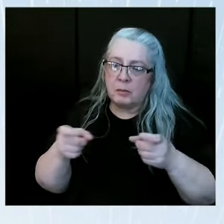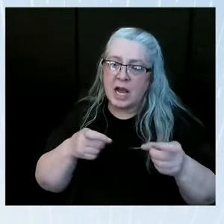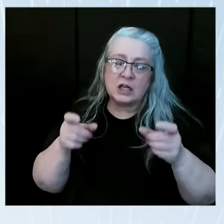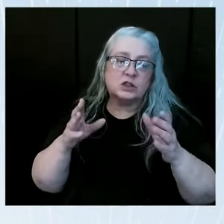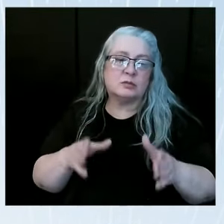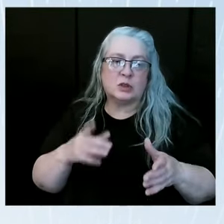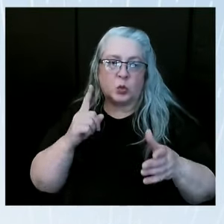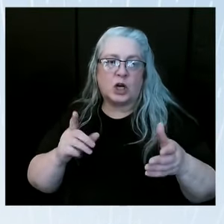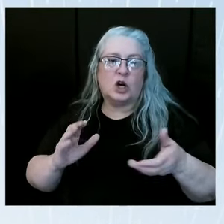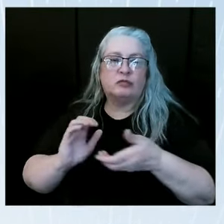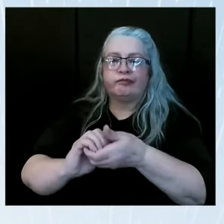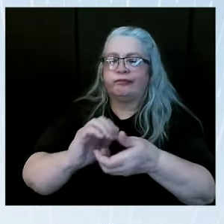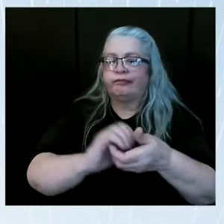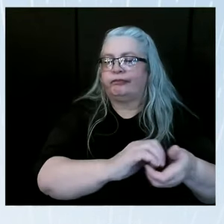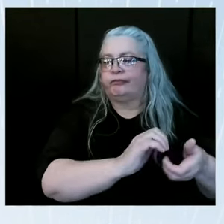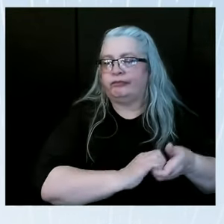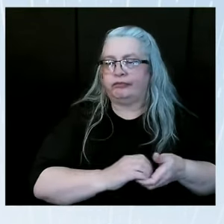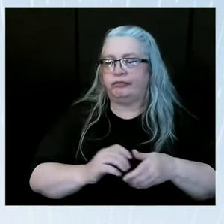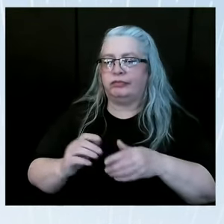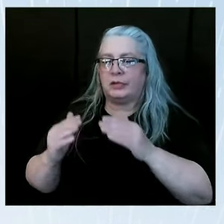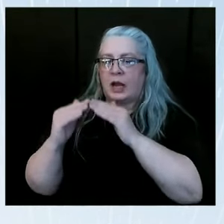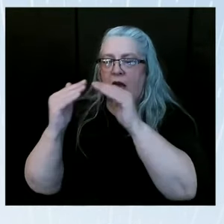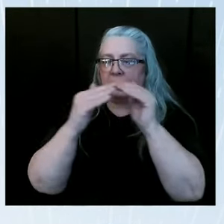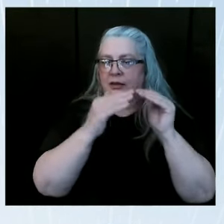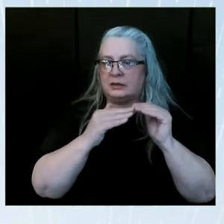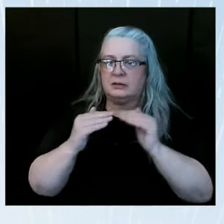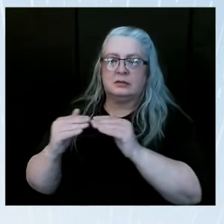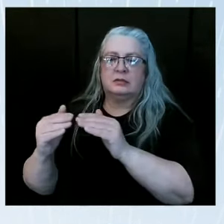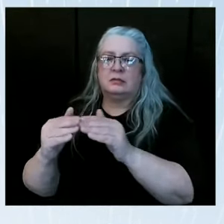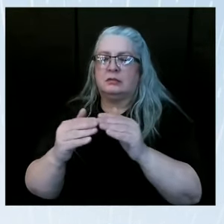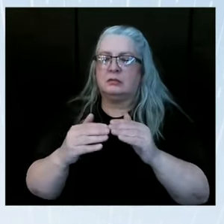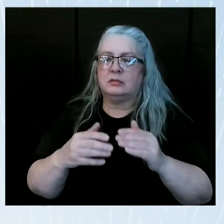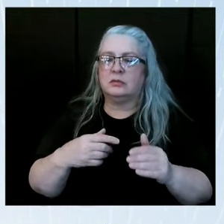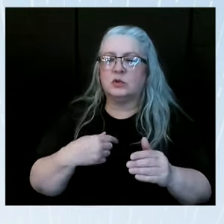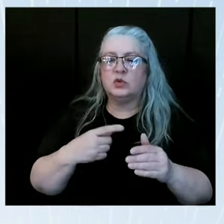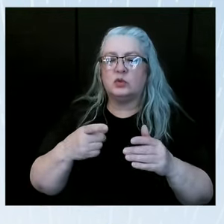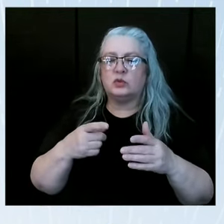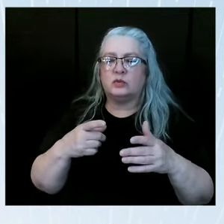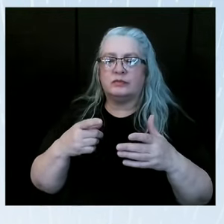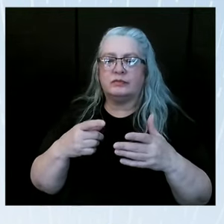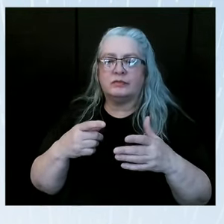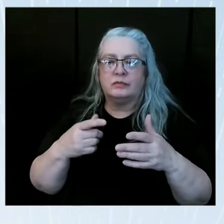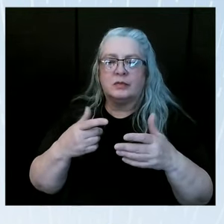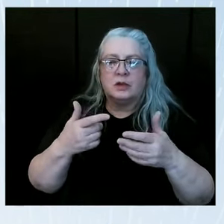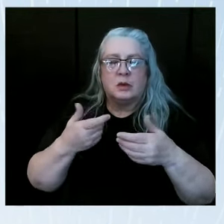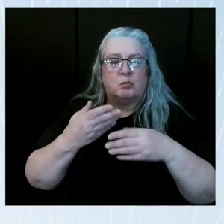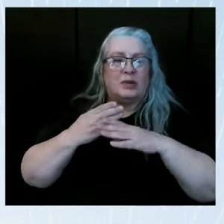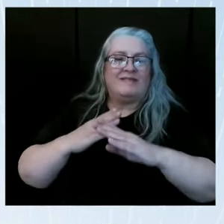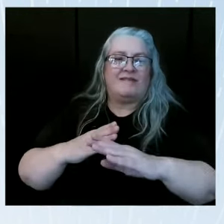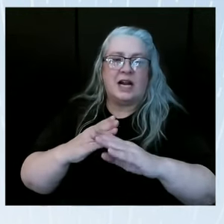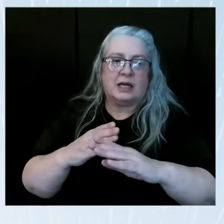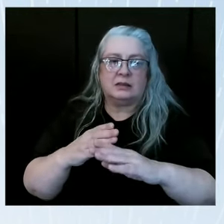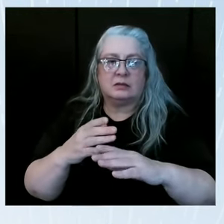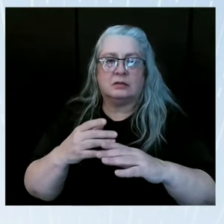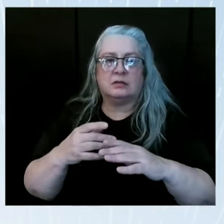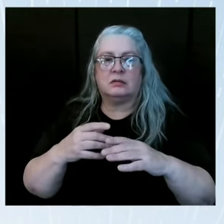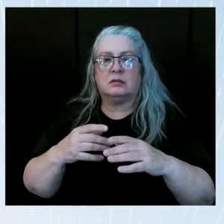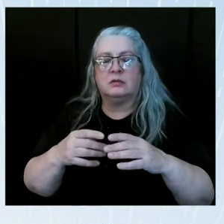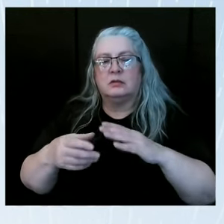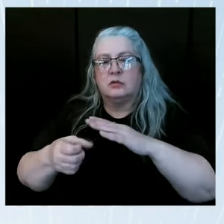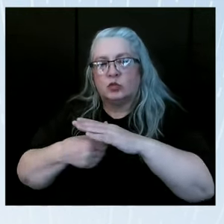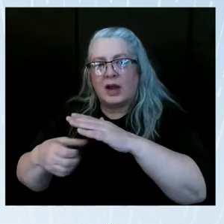of trafficking and leveraging best practices for reducing the risk of forced labor. In furtherance of the National Action